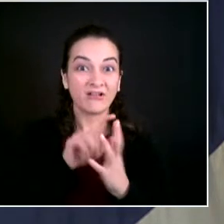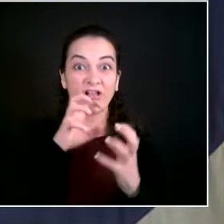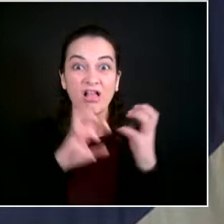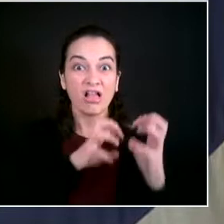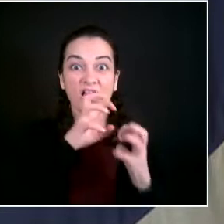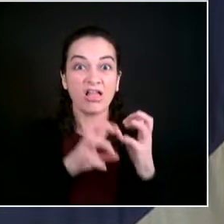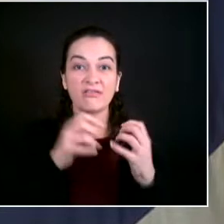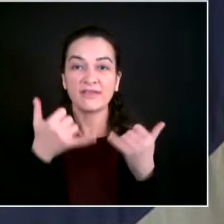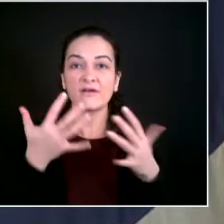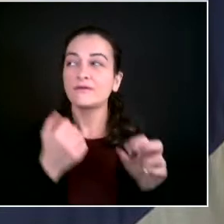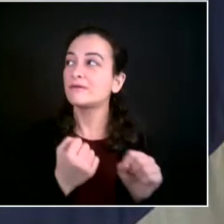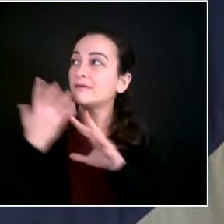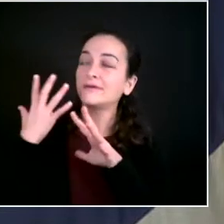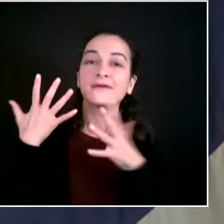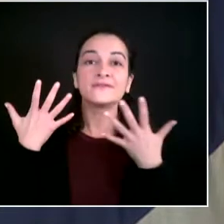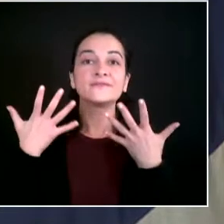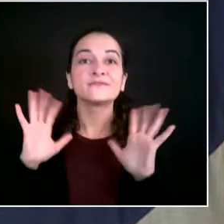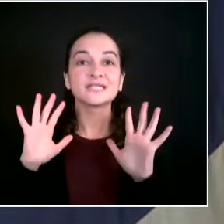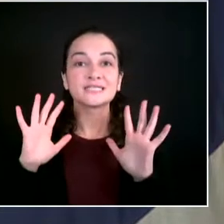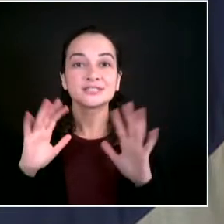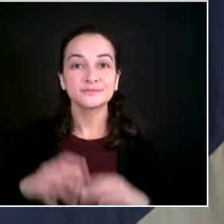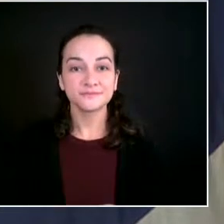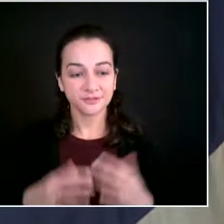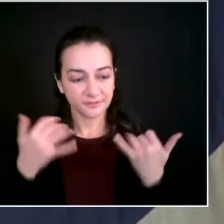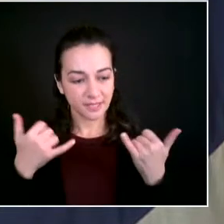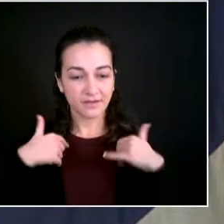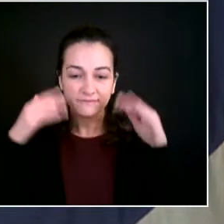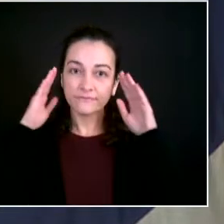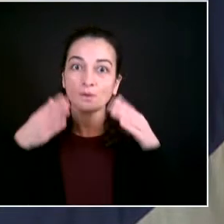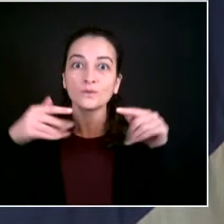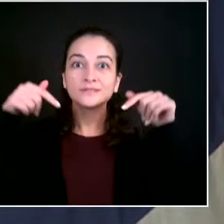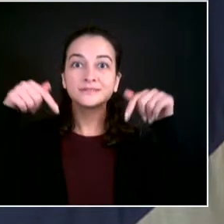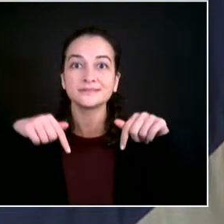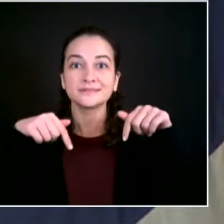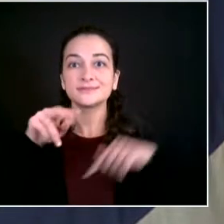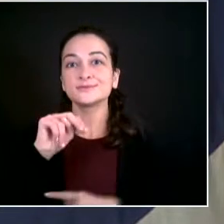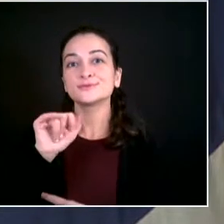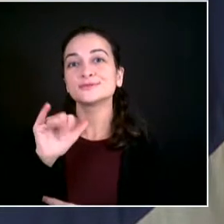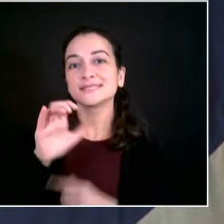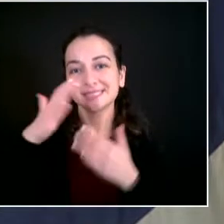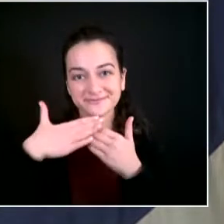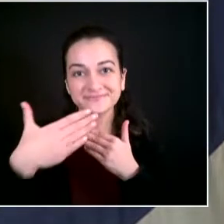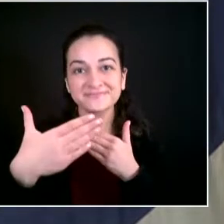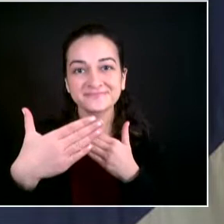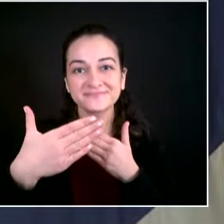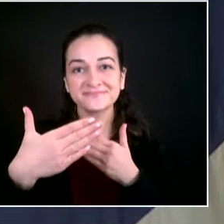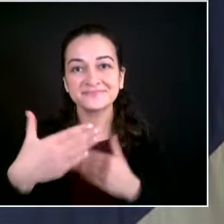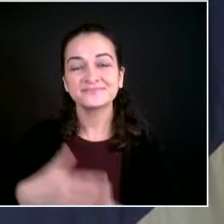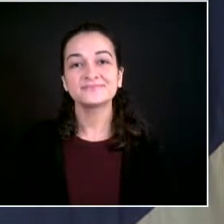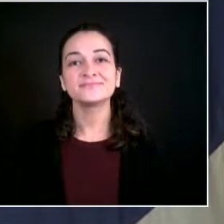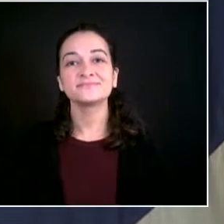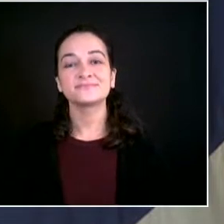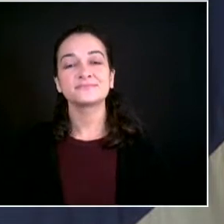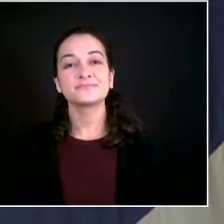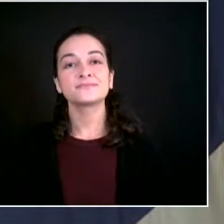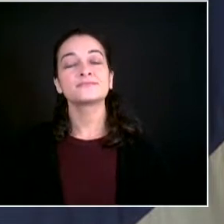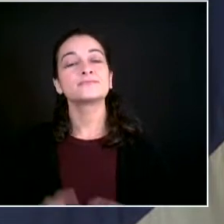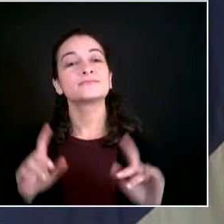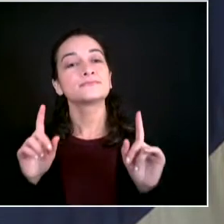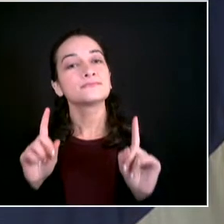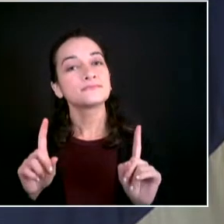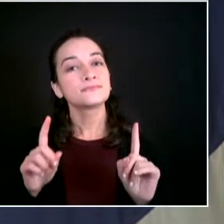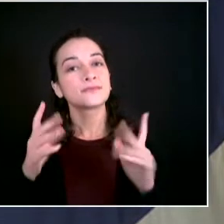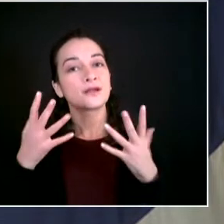move forward. But despite the fact that I am no longer facing legal questions, I